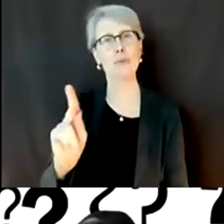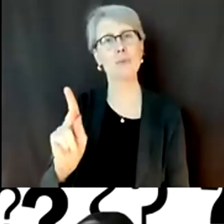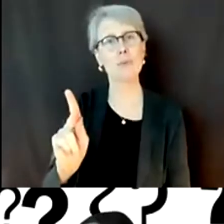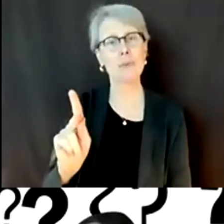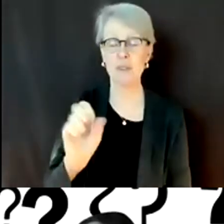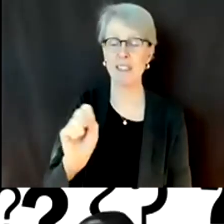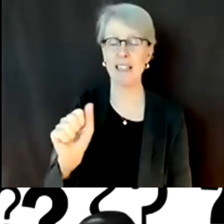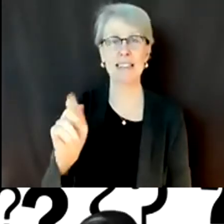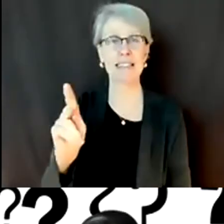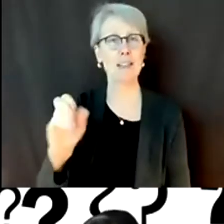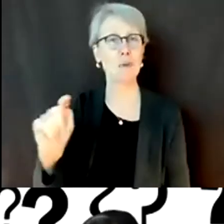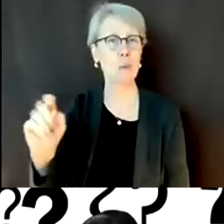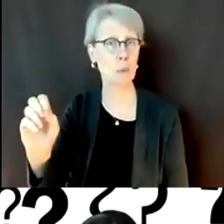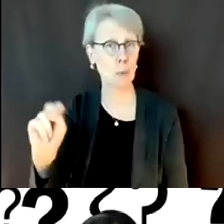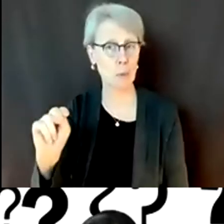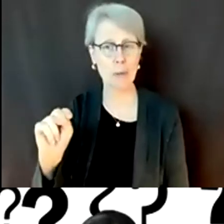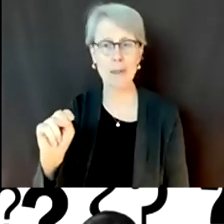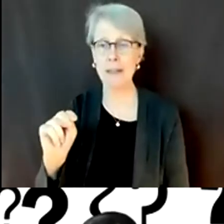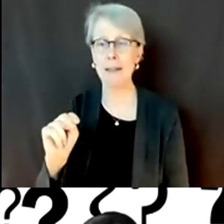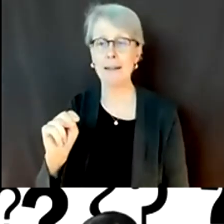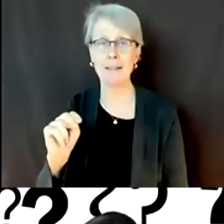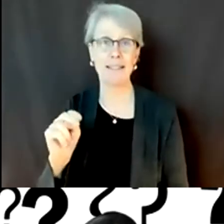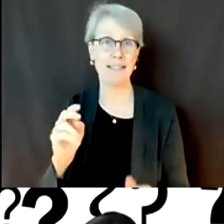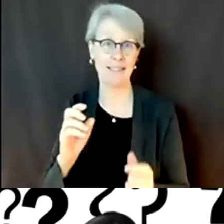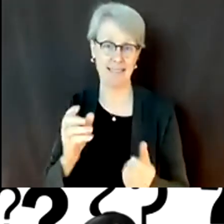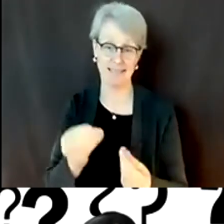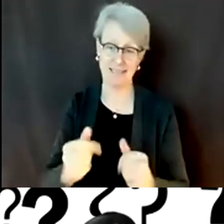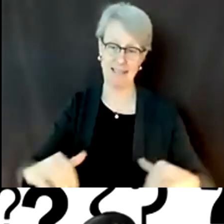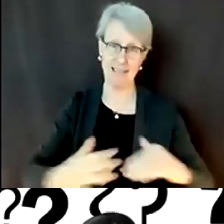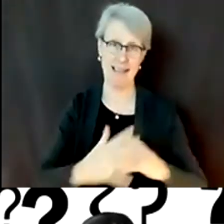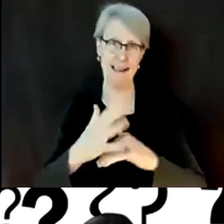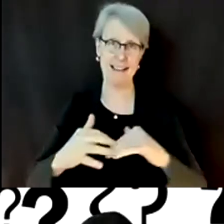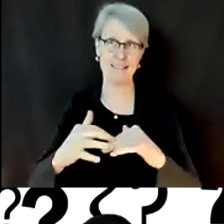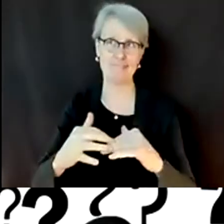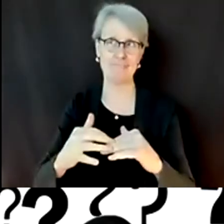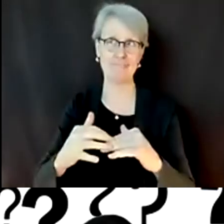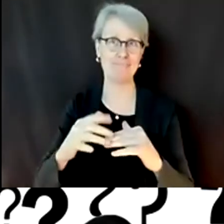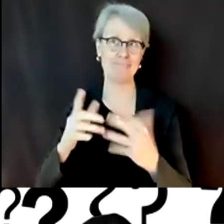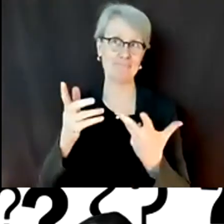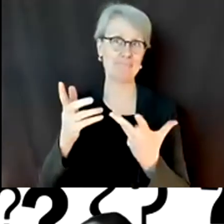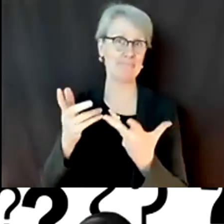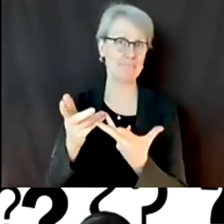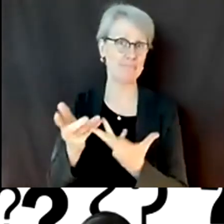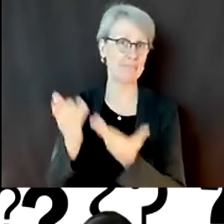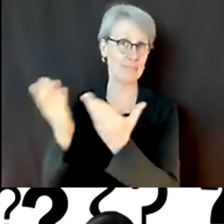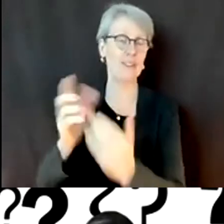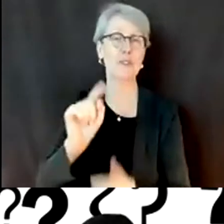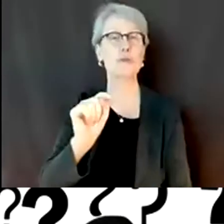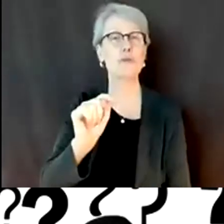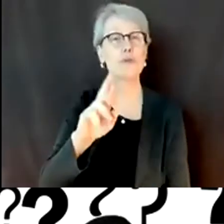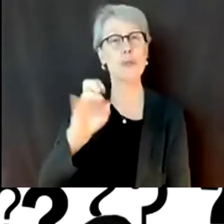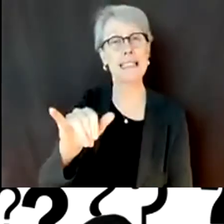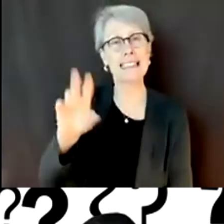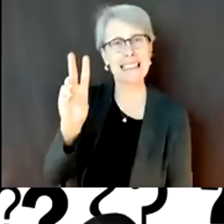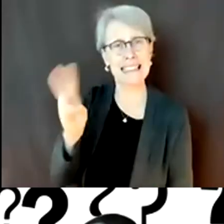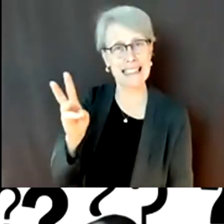is ceded territory. I don't think it makes it any better, of, for Treaty 6, which